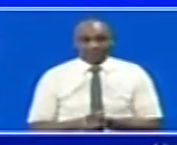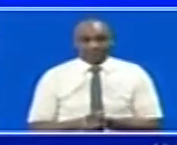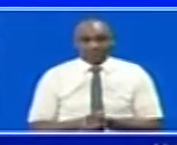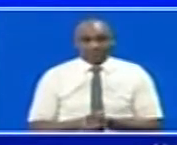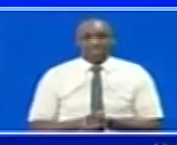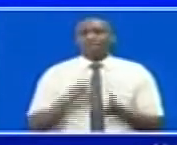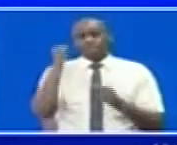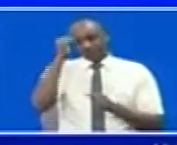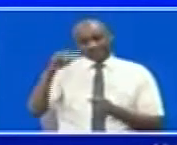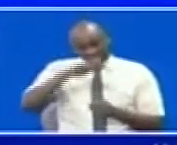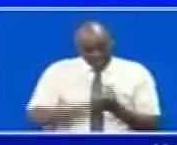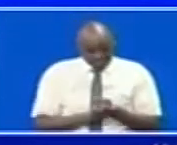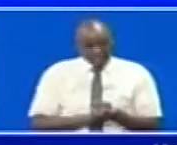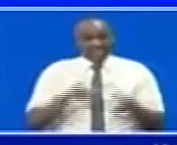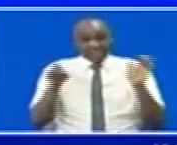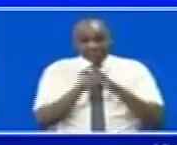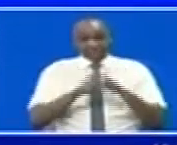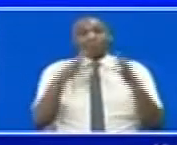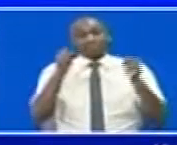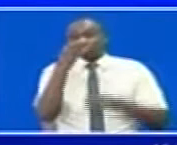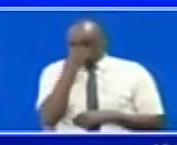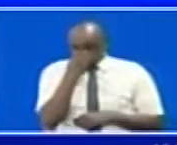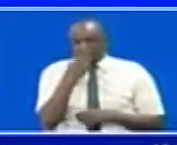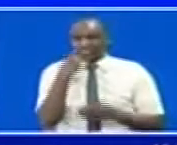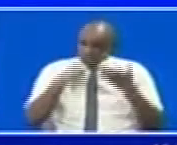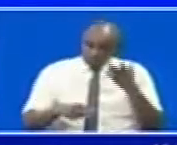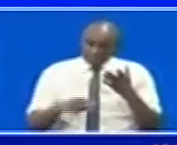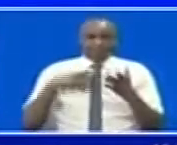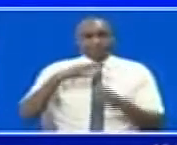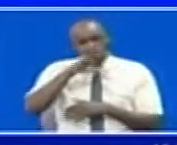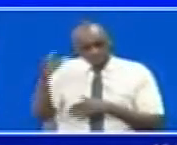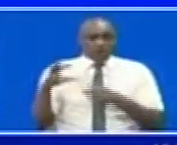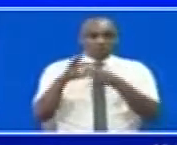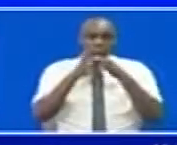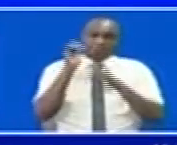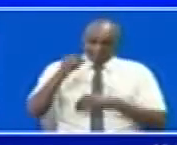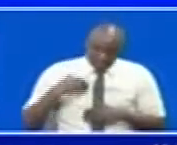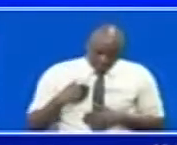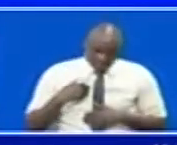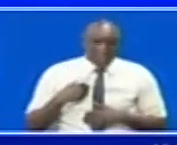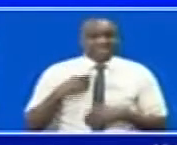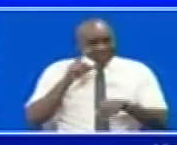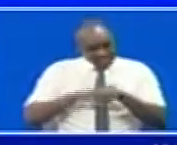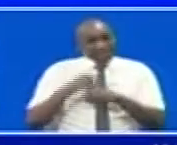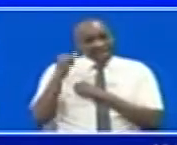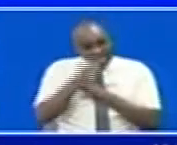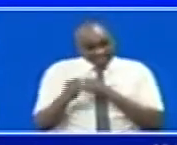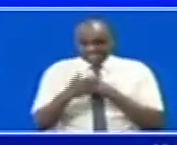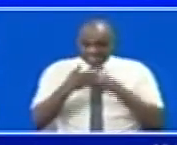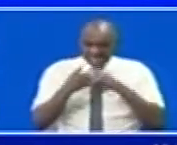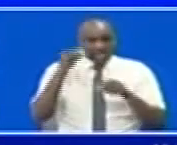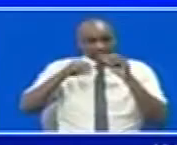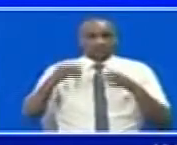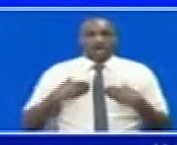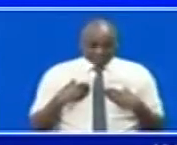Still on politics, Deputy President William Ruto has called for unity amongst Kenyans as the country gears up for the general election